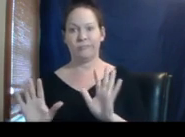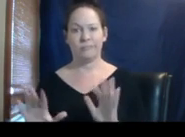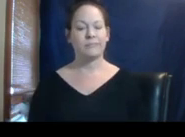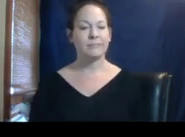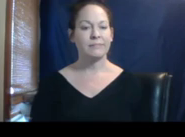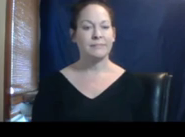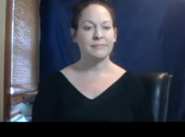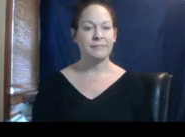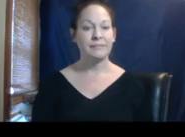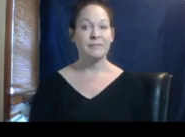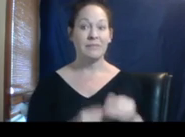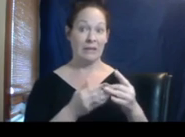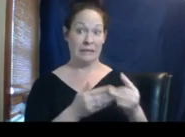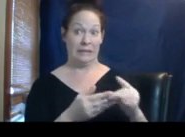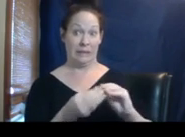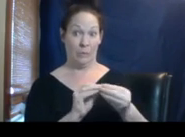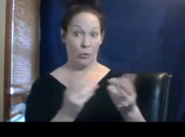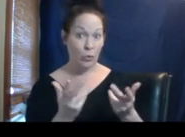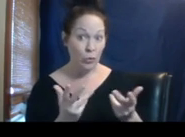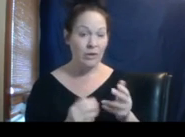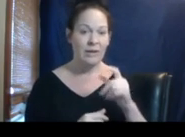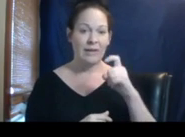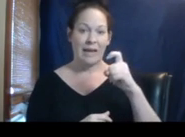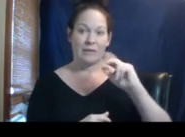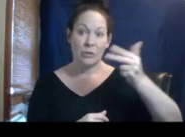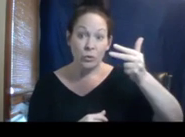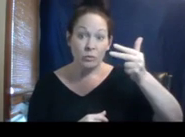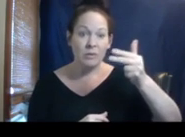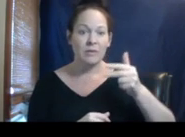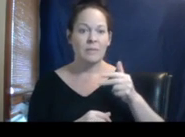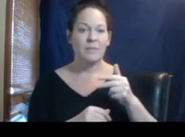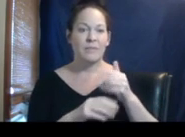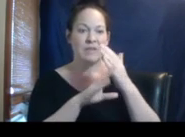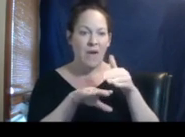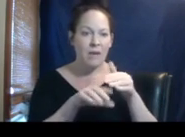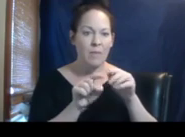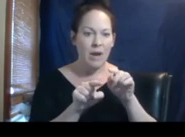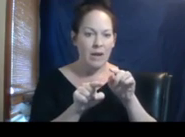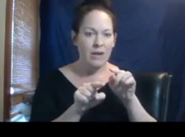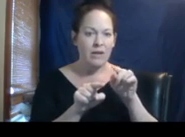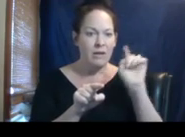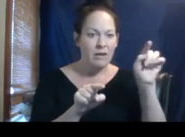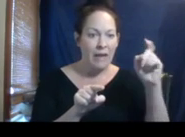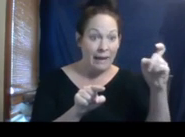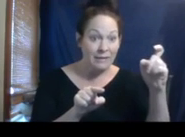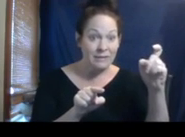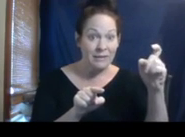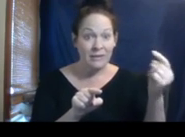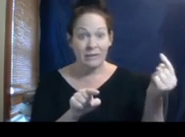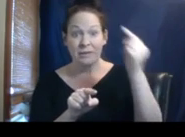And I'll look at my leading term. X divided by x cubed divided by